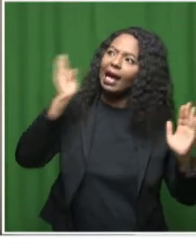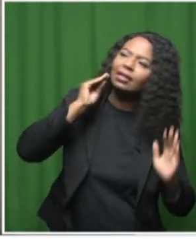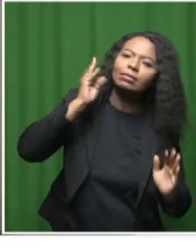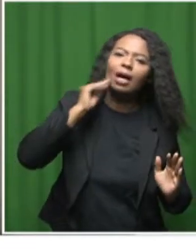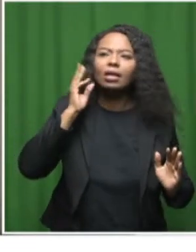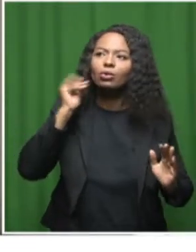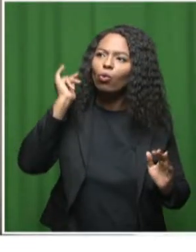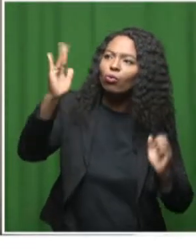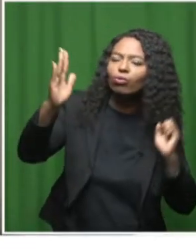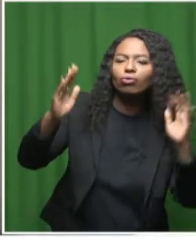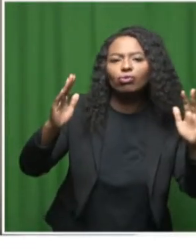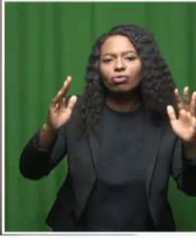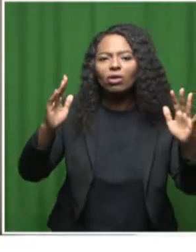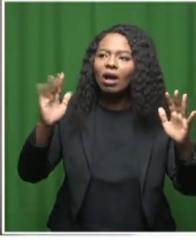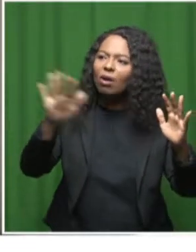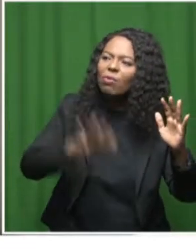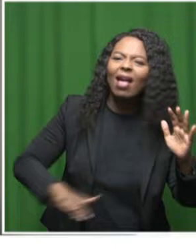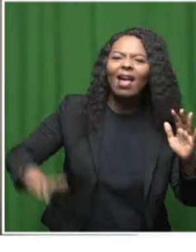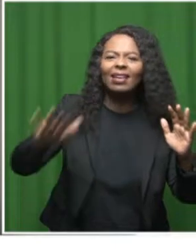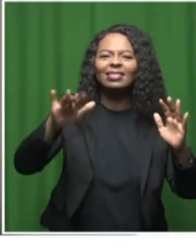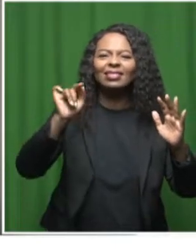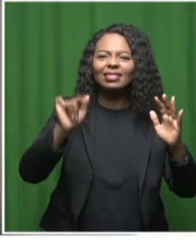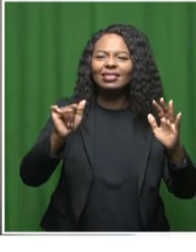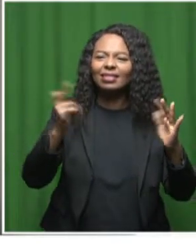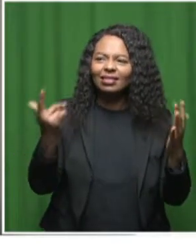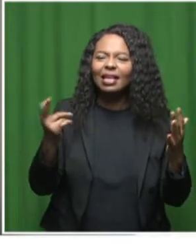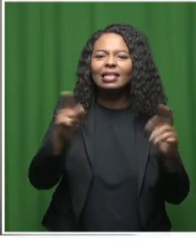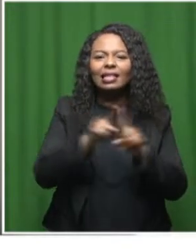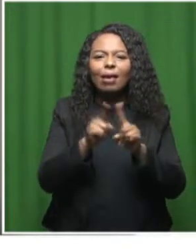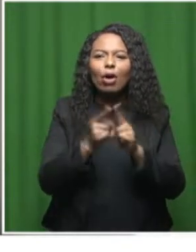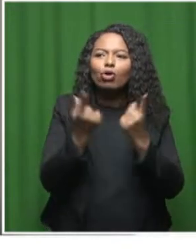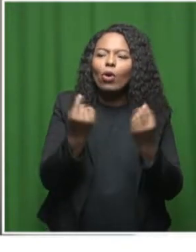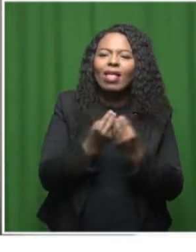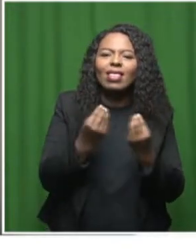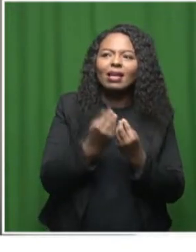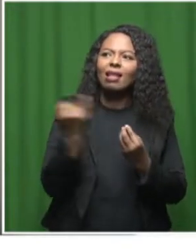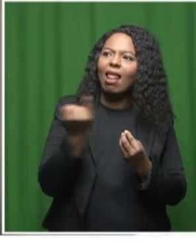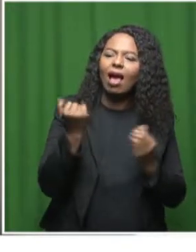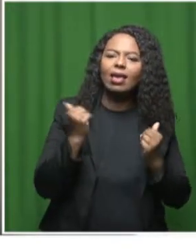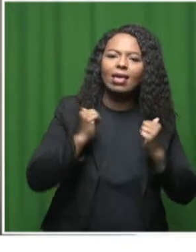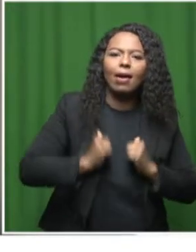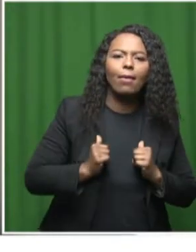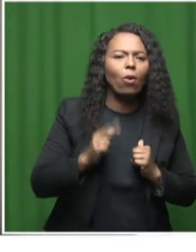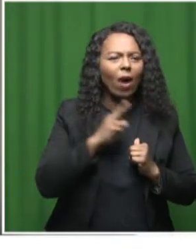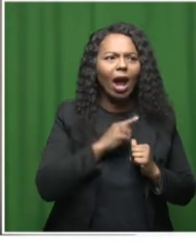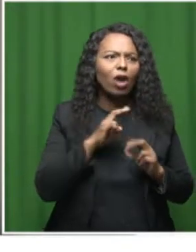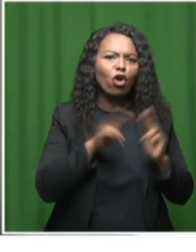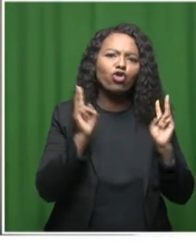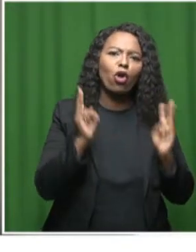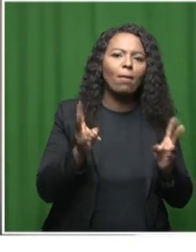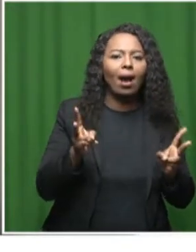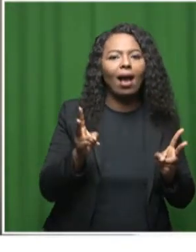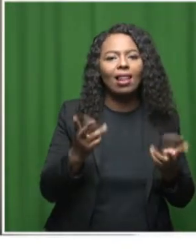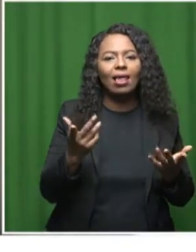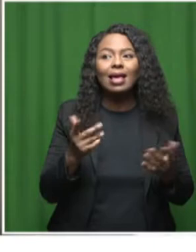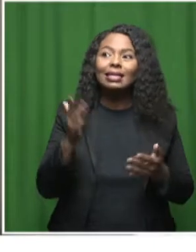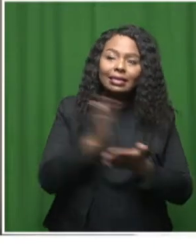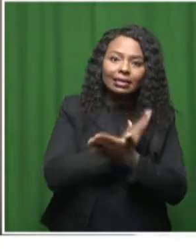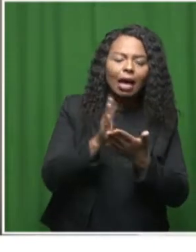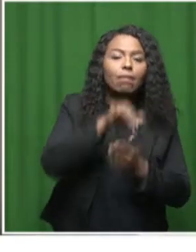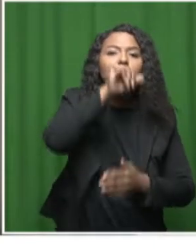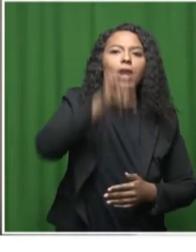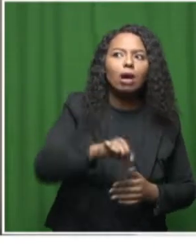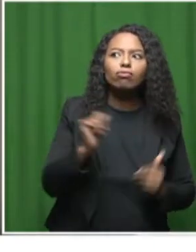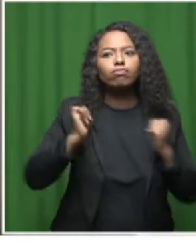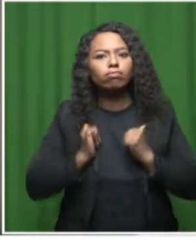to experience a really wild area and to do things like camping, which is normally, unless you are a regular camper, it's not something that people